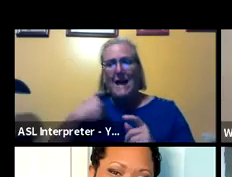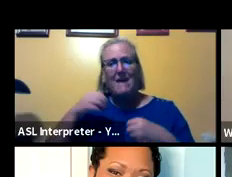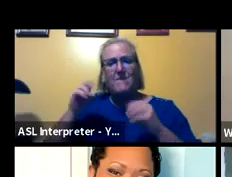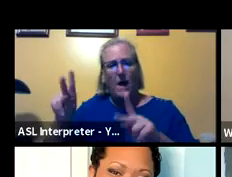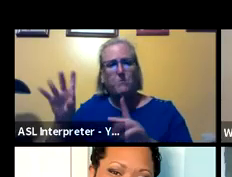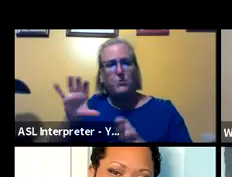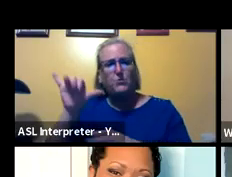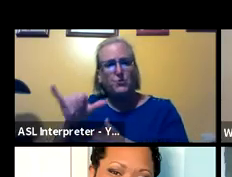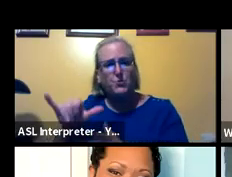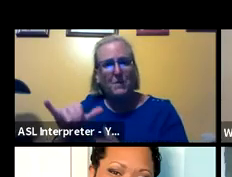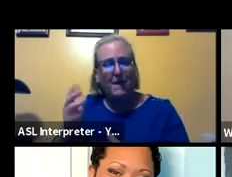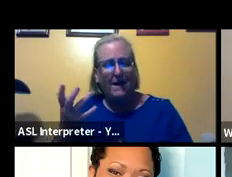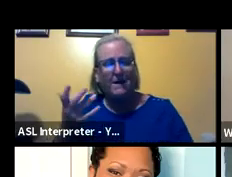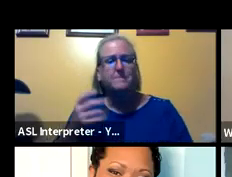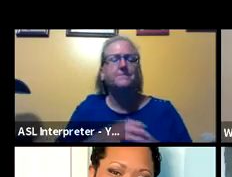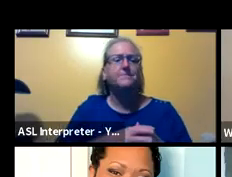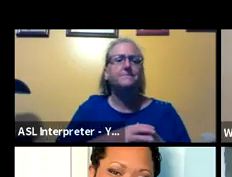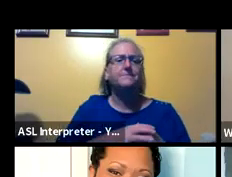I'm even